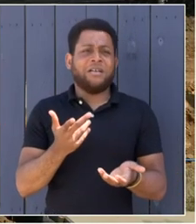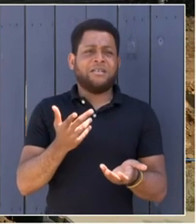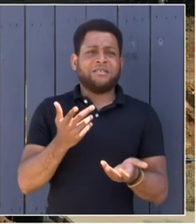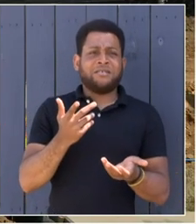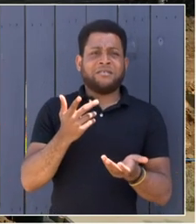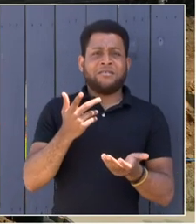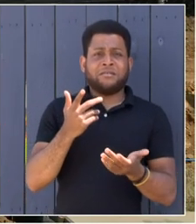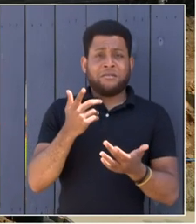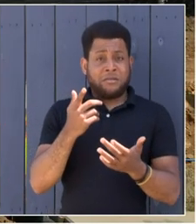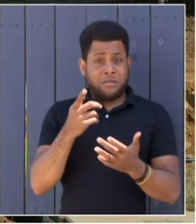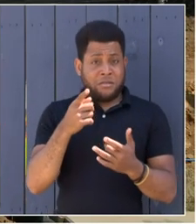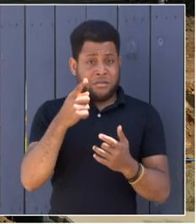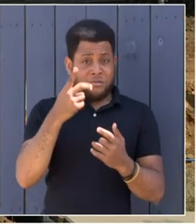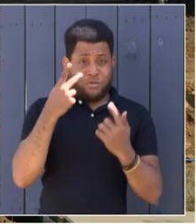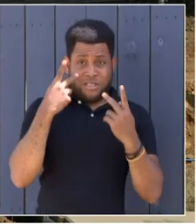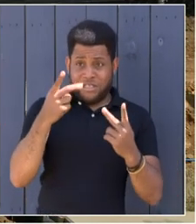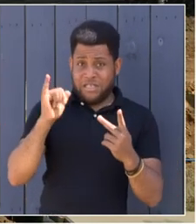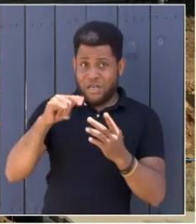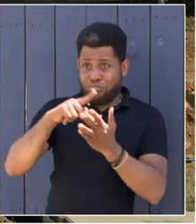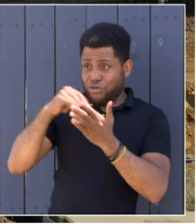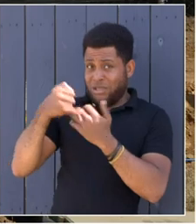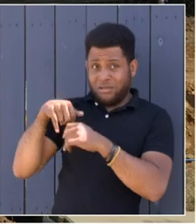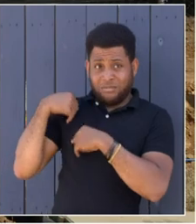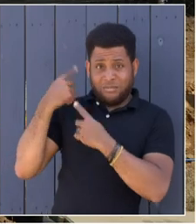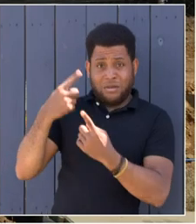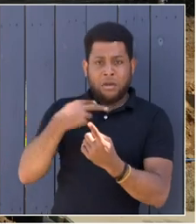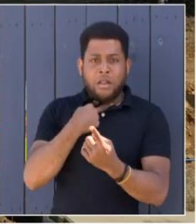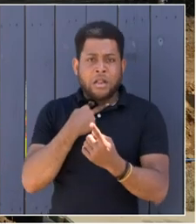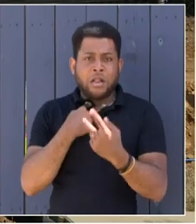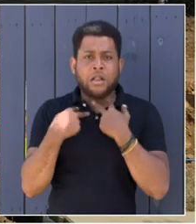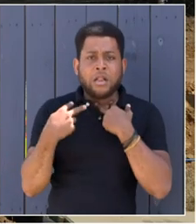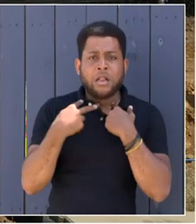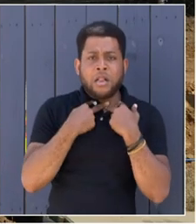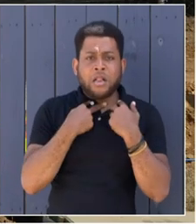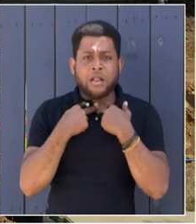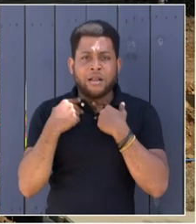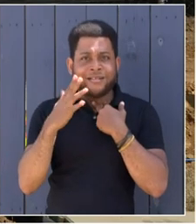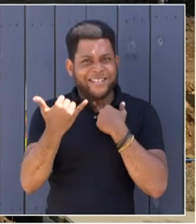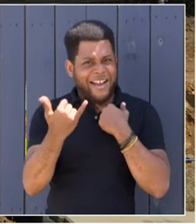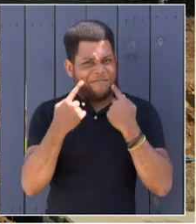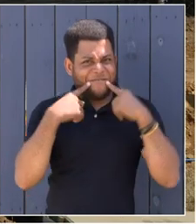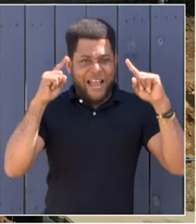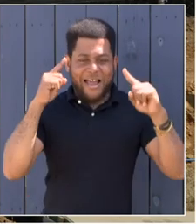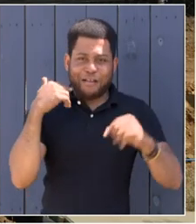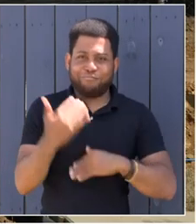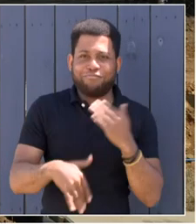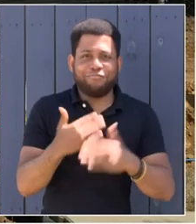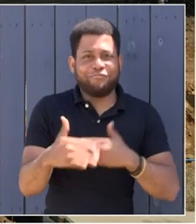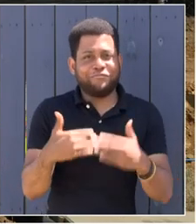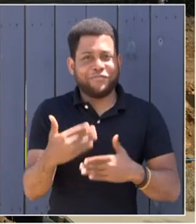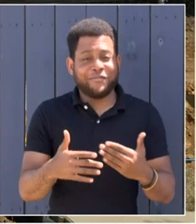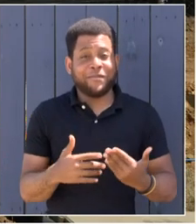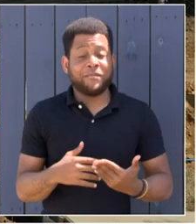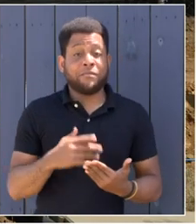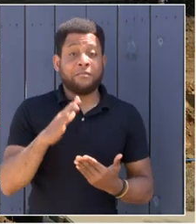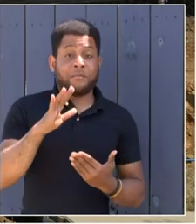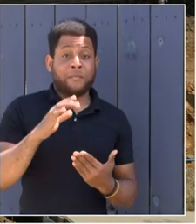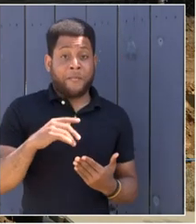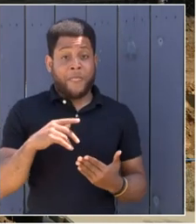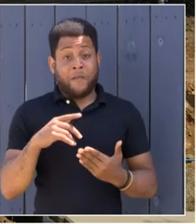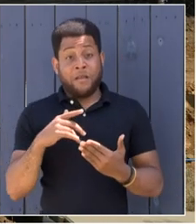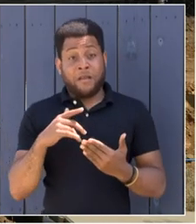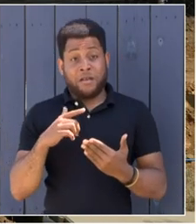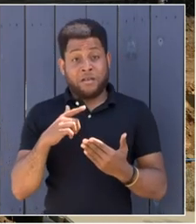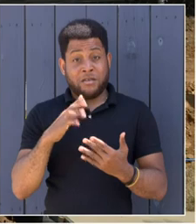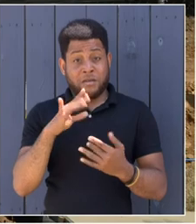unstuck. In particular, Anita Bonds and Mayor Muriel Bowser, both of whom, like me, have grown up in the District of